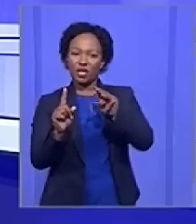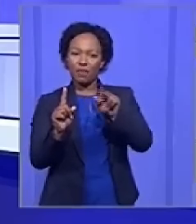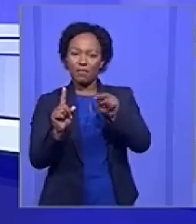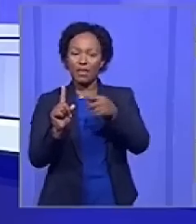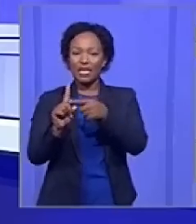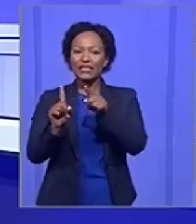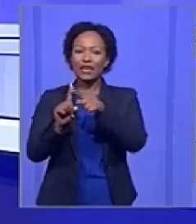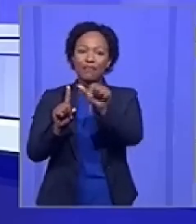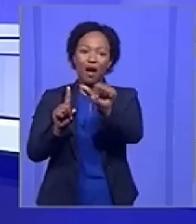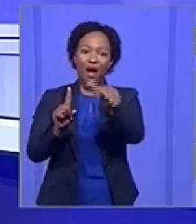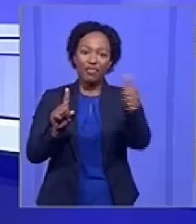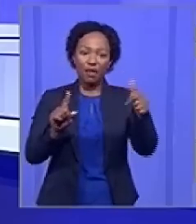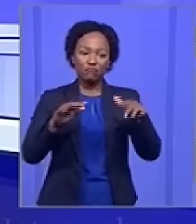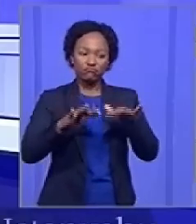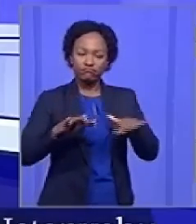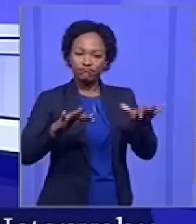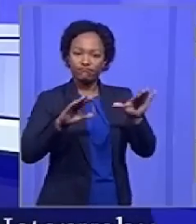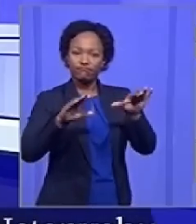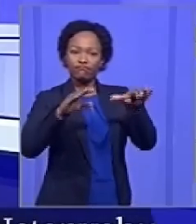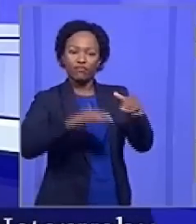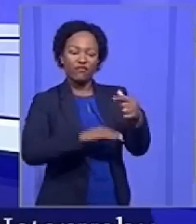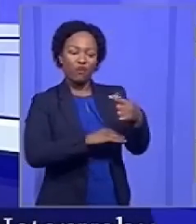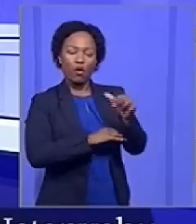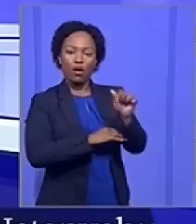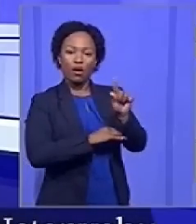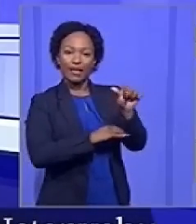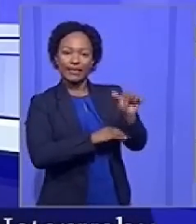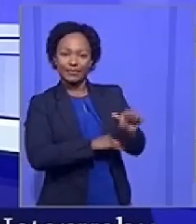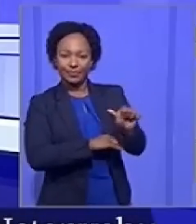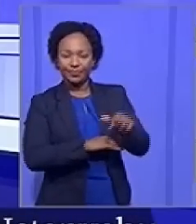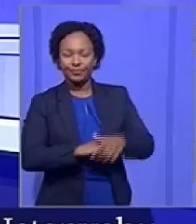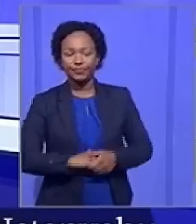ba merusu ya hajwale ka mane ka Gaza.